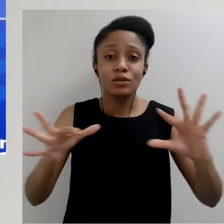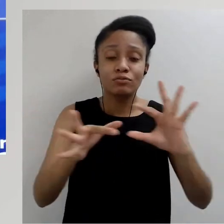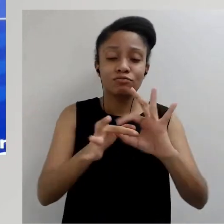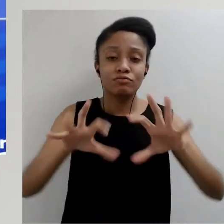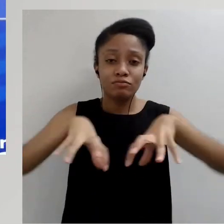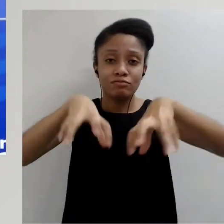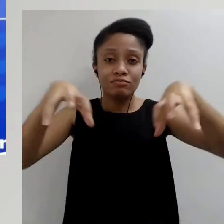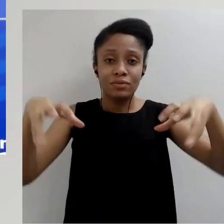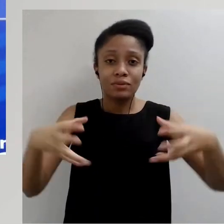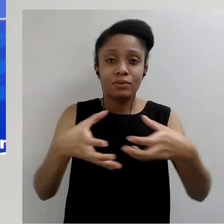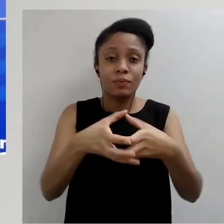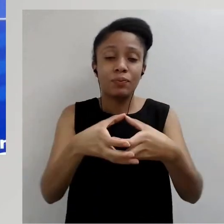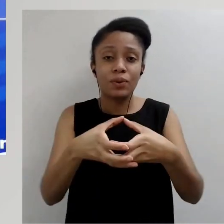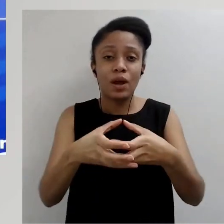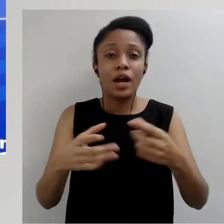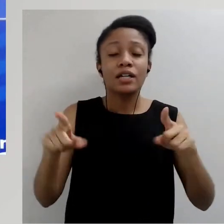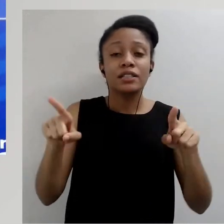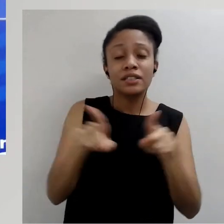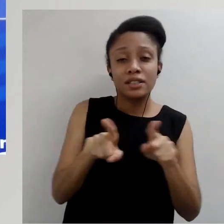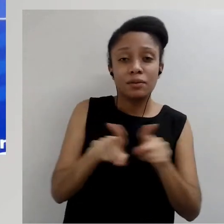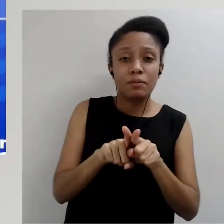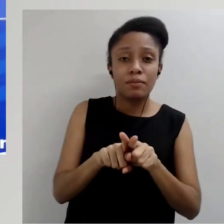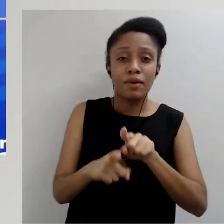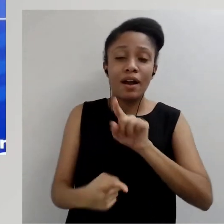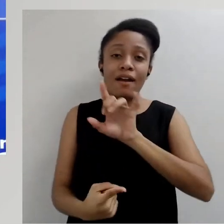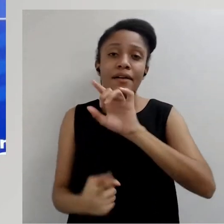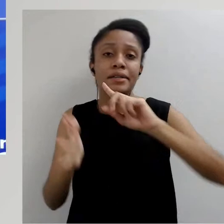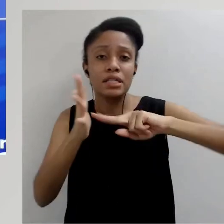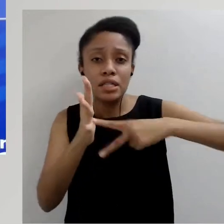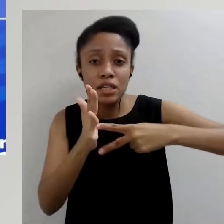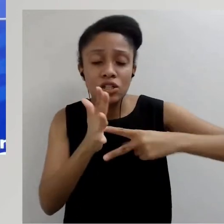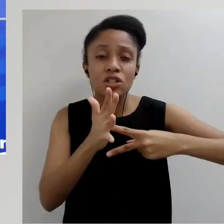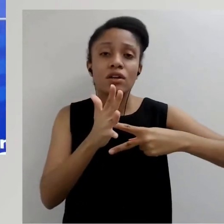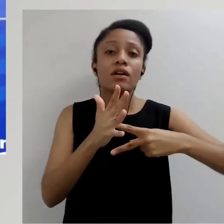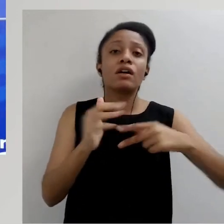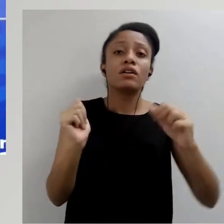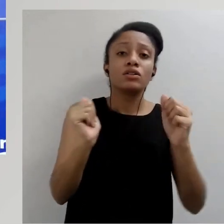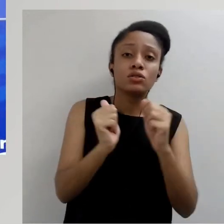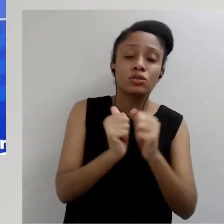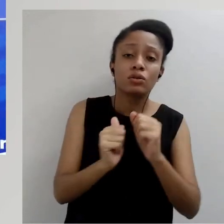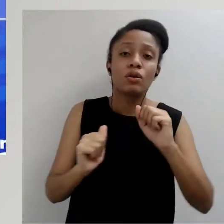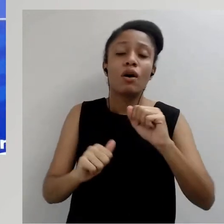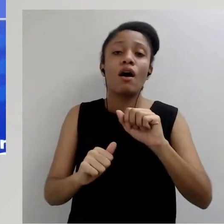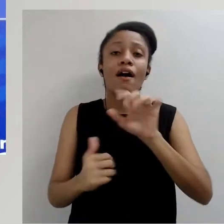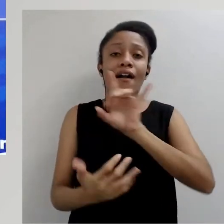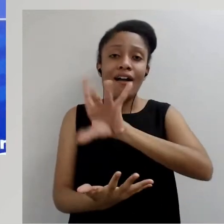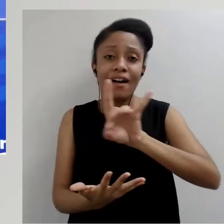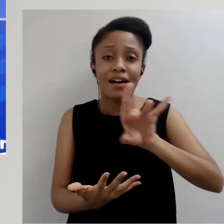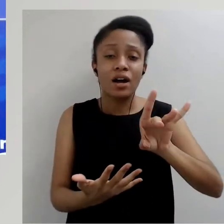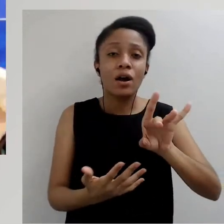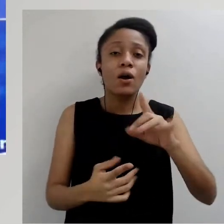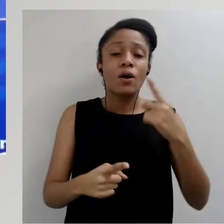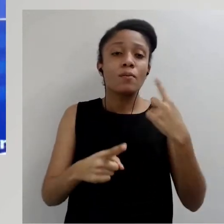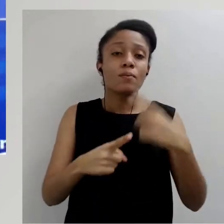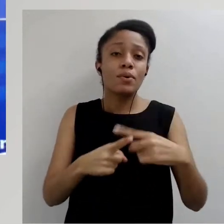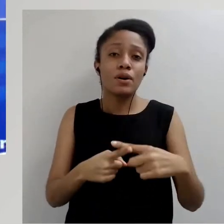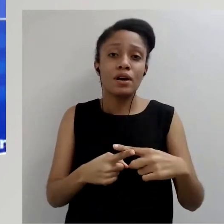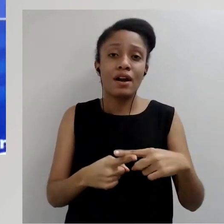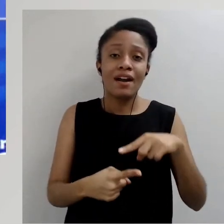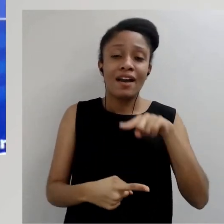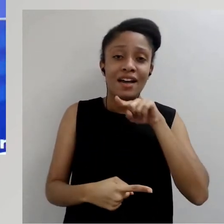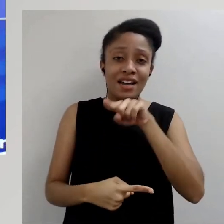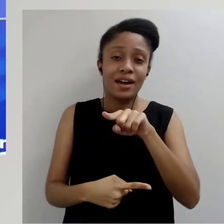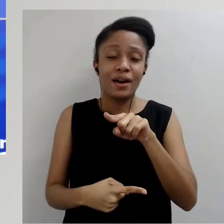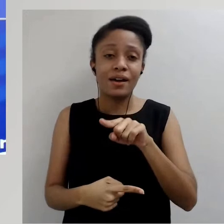We have to work with the unions, we have to work with the groups, because